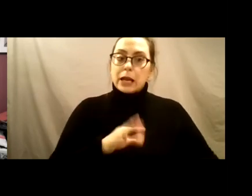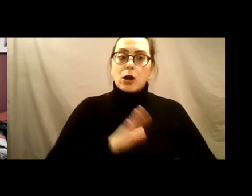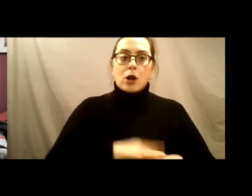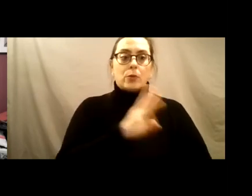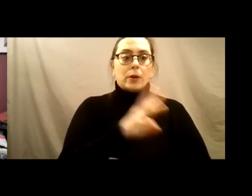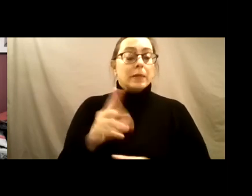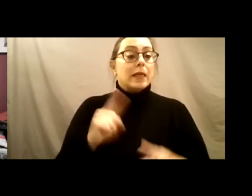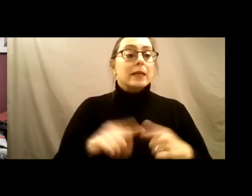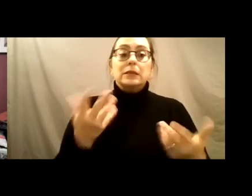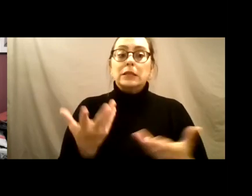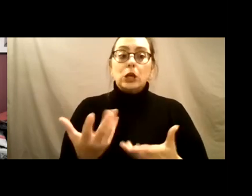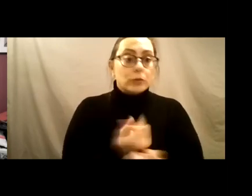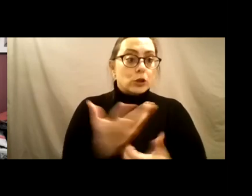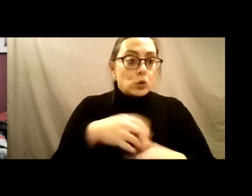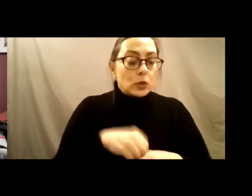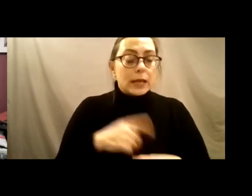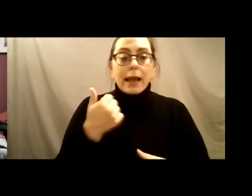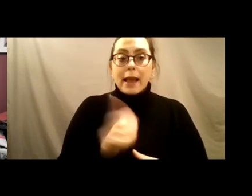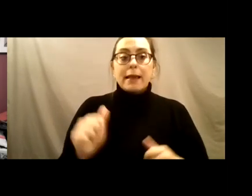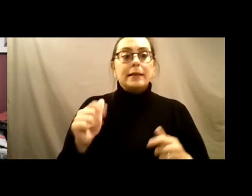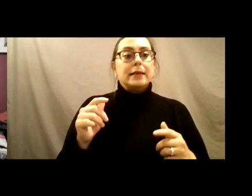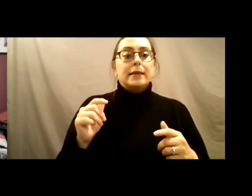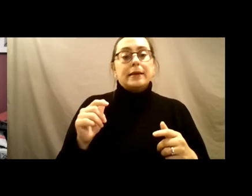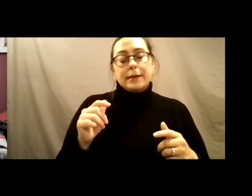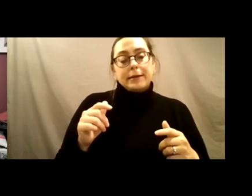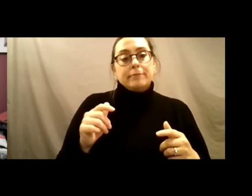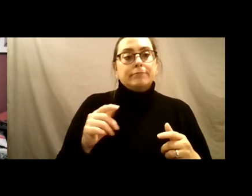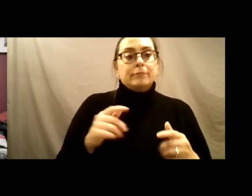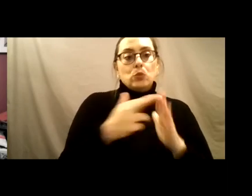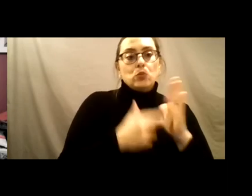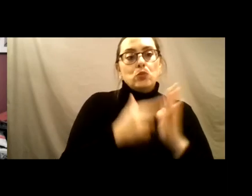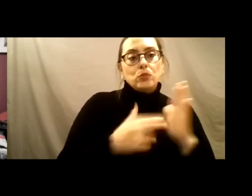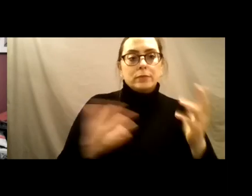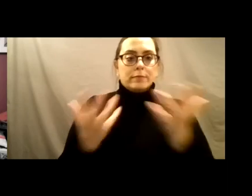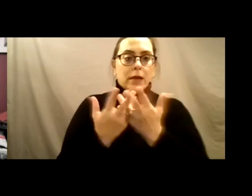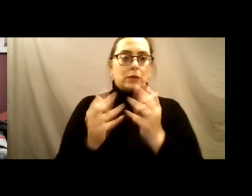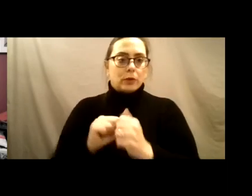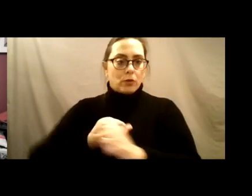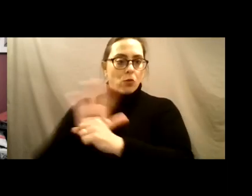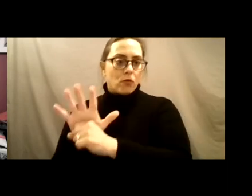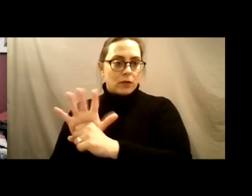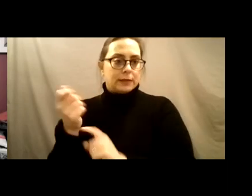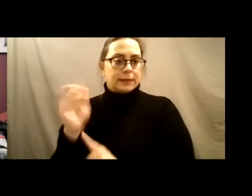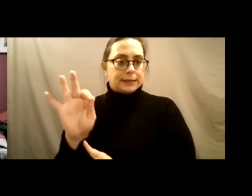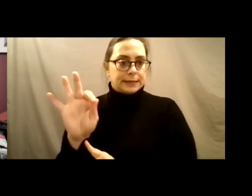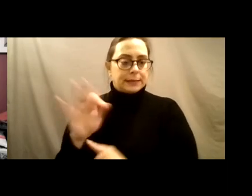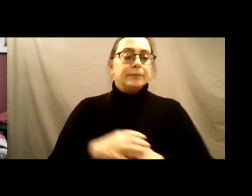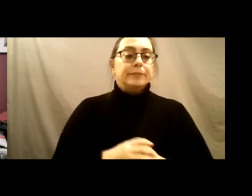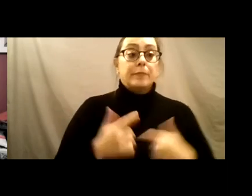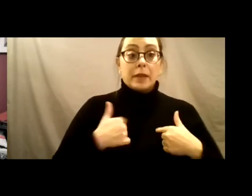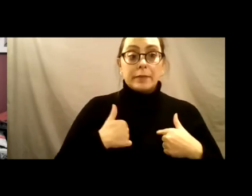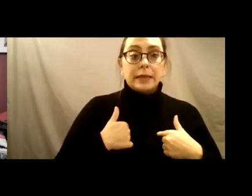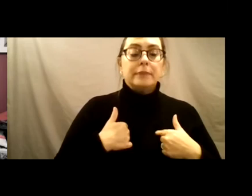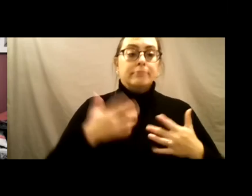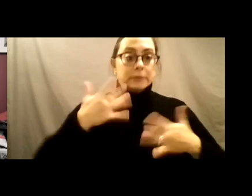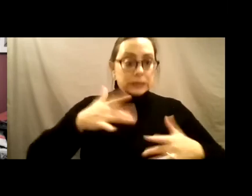includes any measures taken to align with COVID-19 precautions and protocols. I'll add, as chronically ill folks